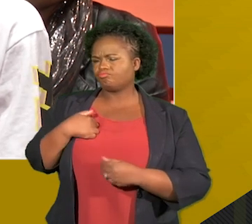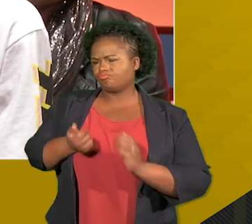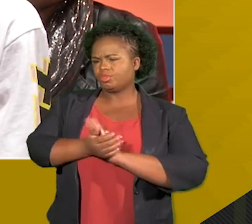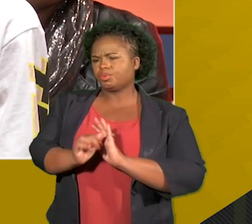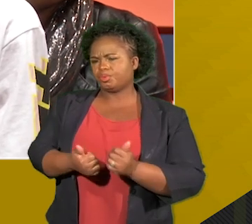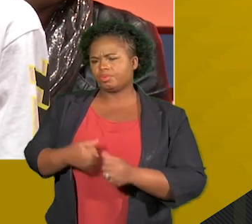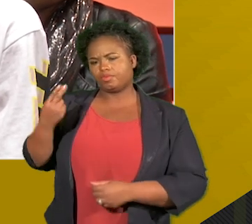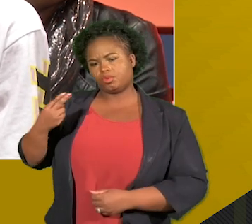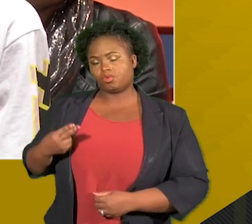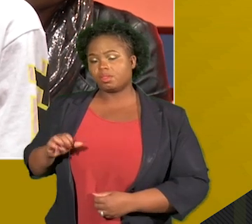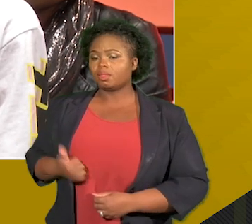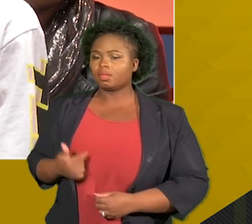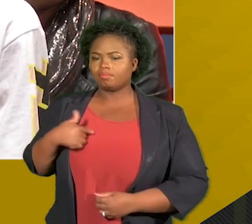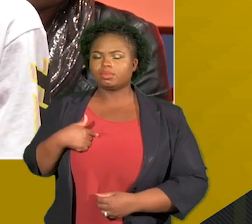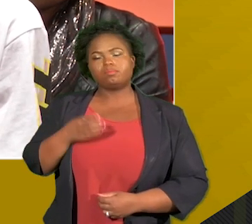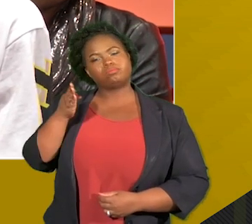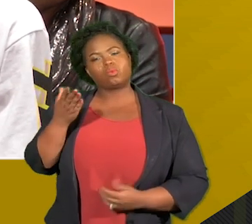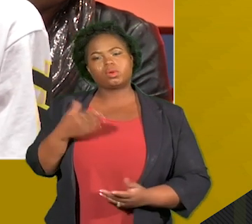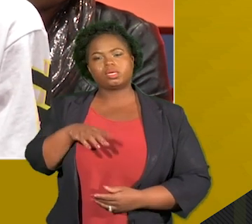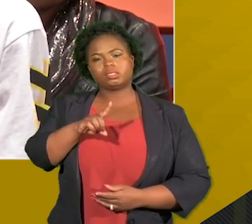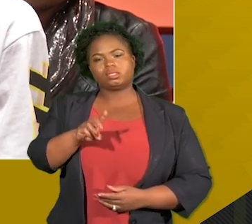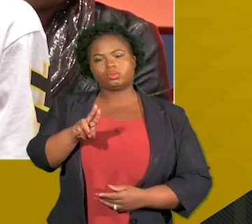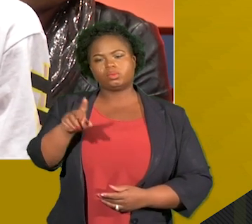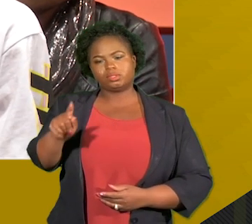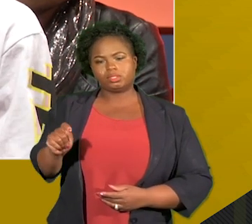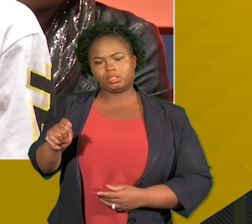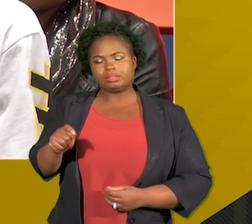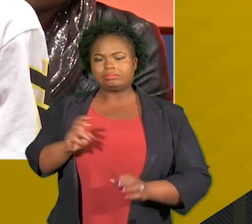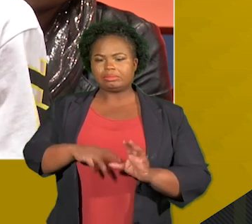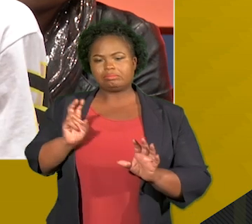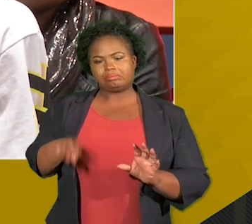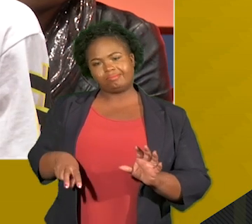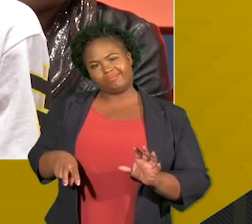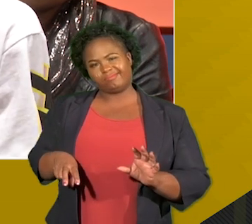go itse sekolong ka tsamaya ka yo ka ya duty duty ka drop out